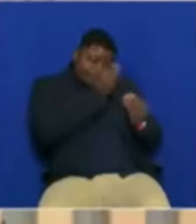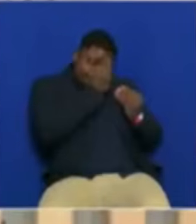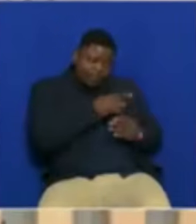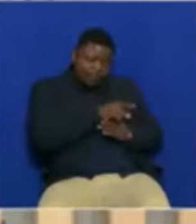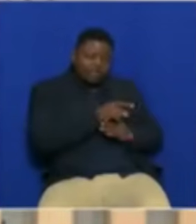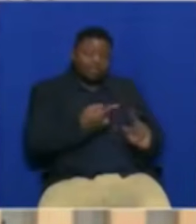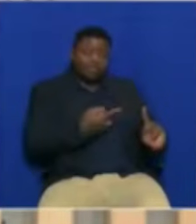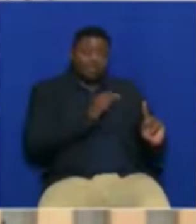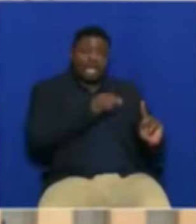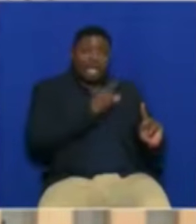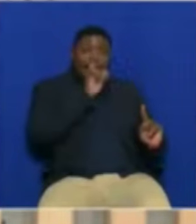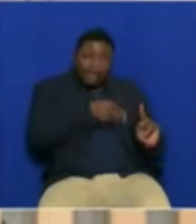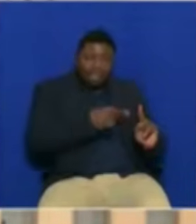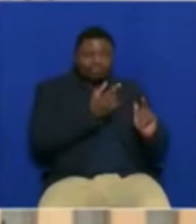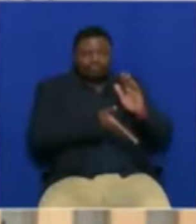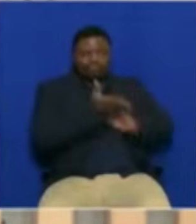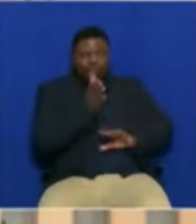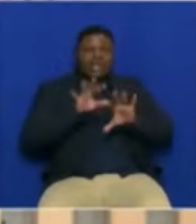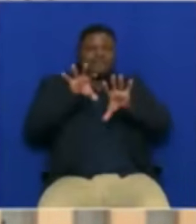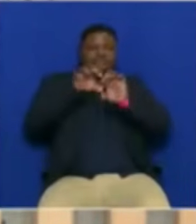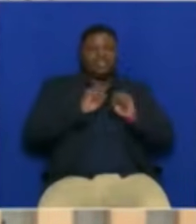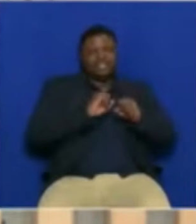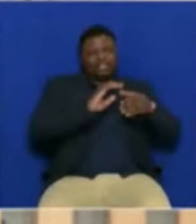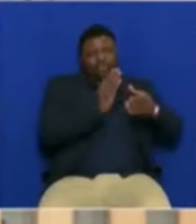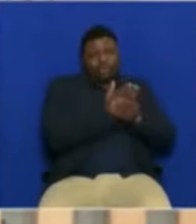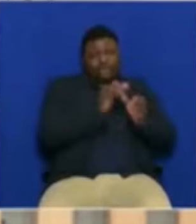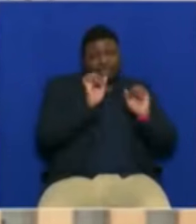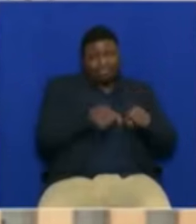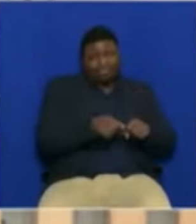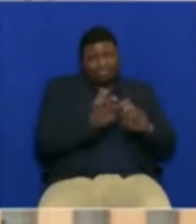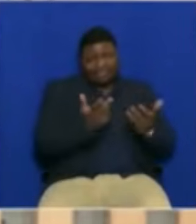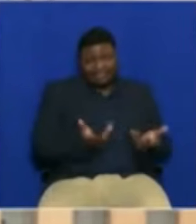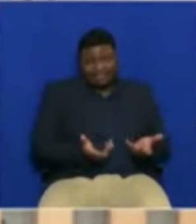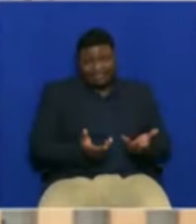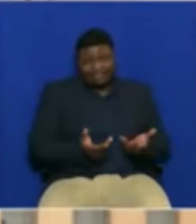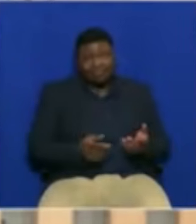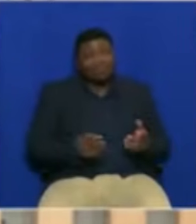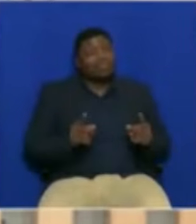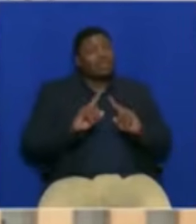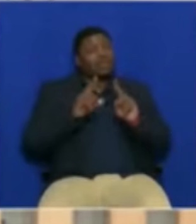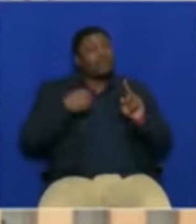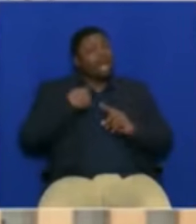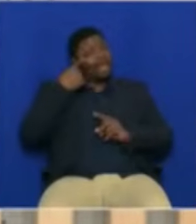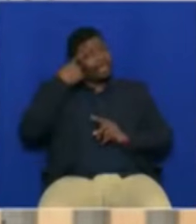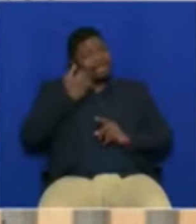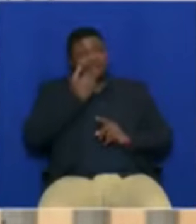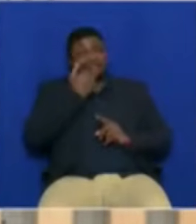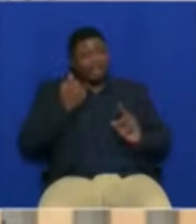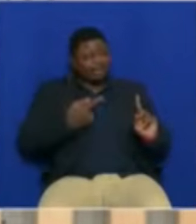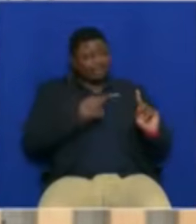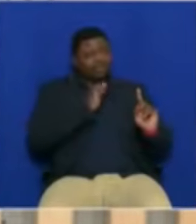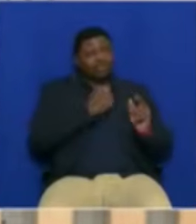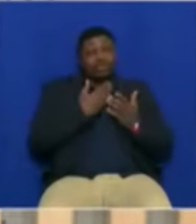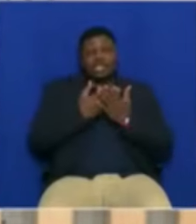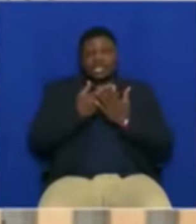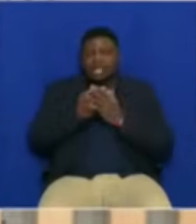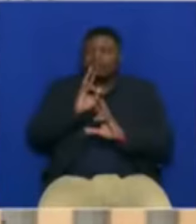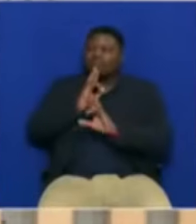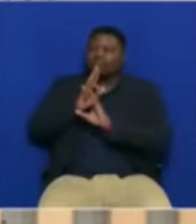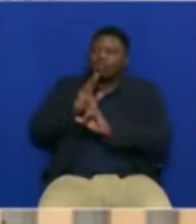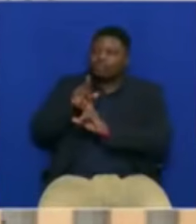I guess he's best placed to answer who had instructed him and how that person knew